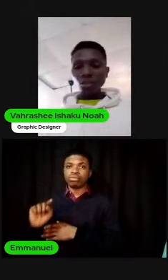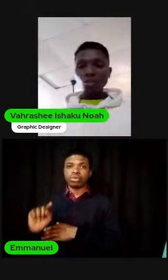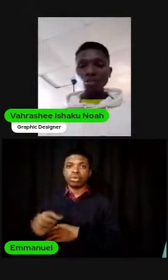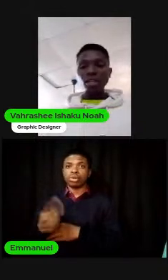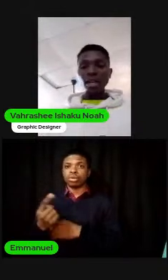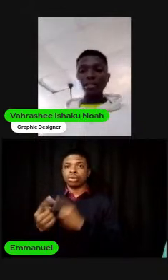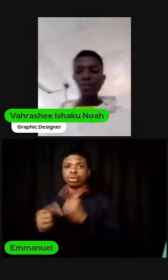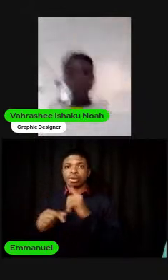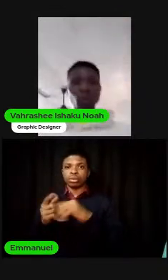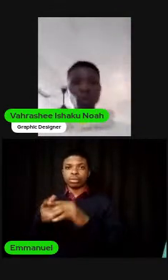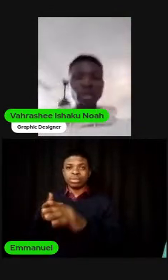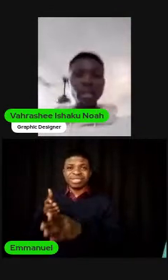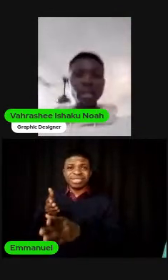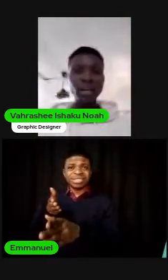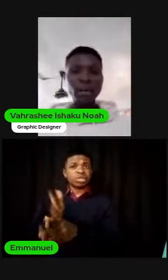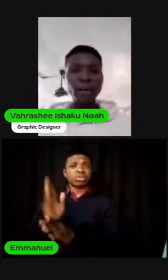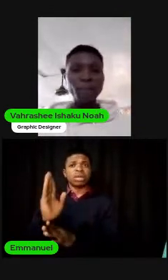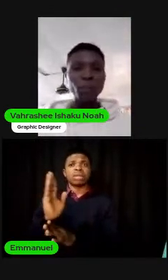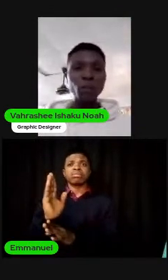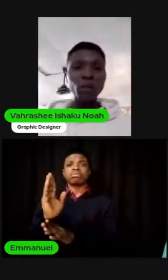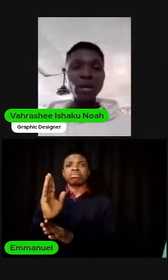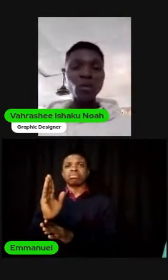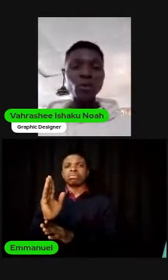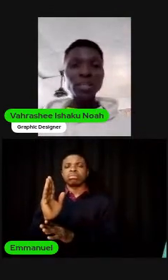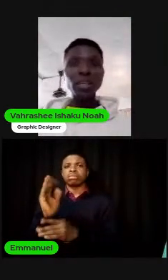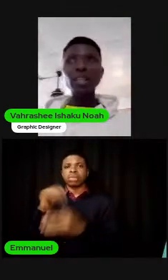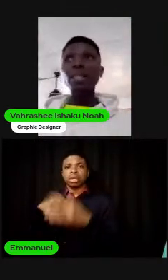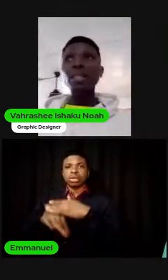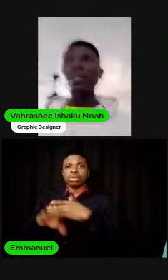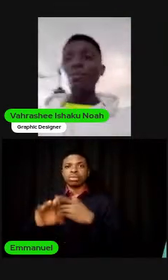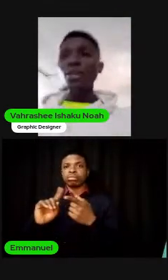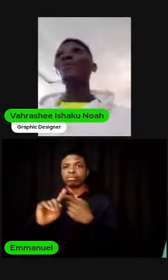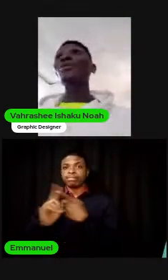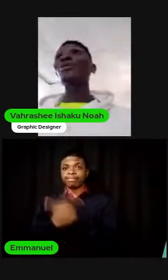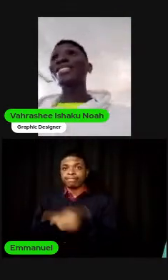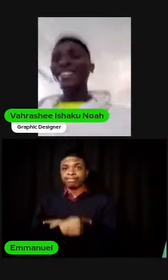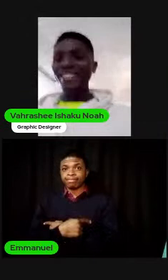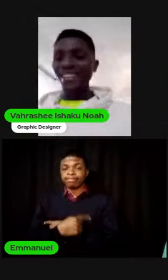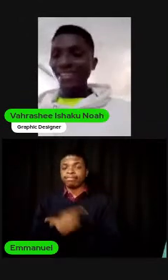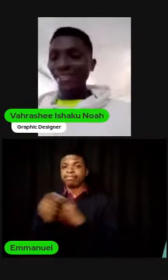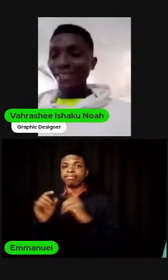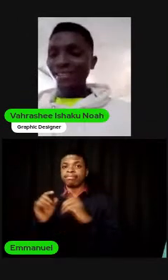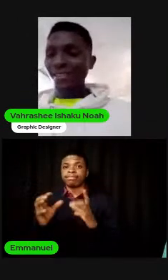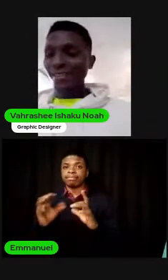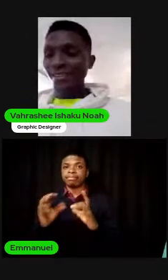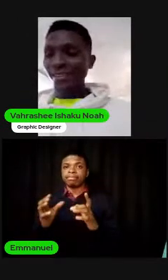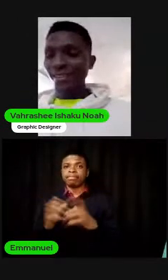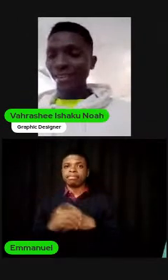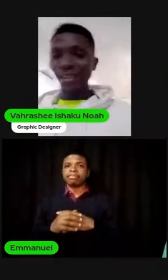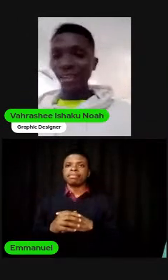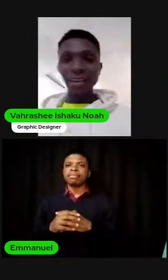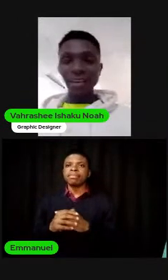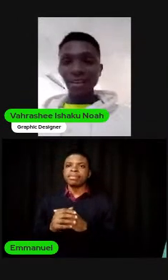directly into today's class. Okay? Without wasting each and everybody's time.